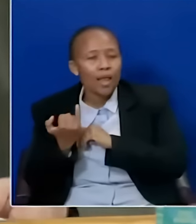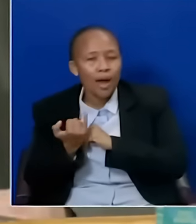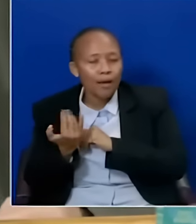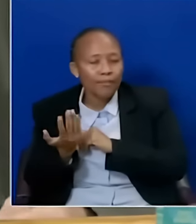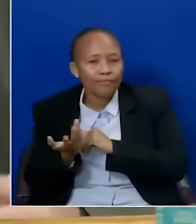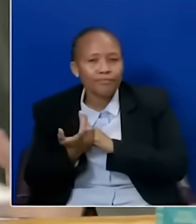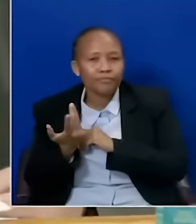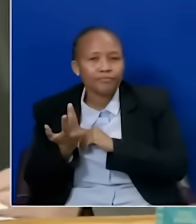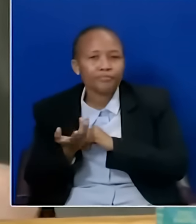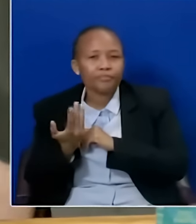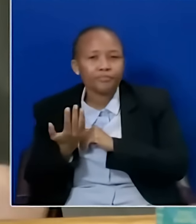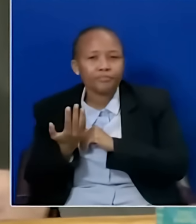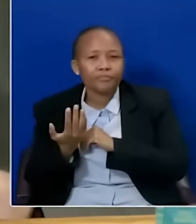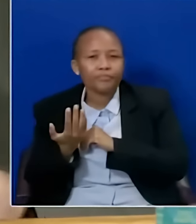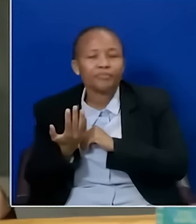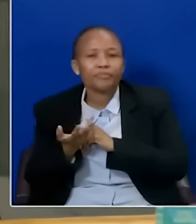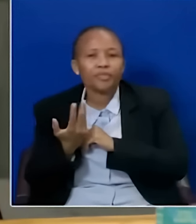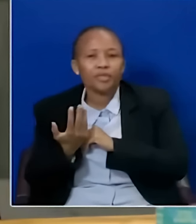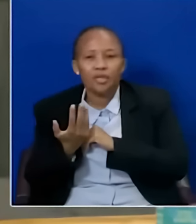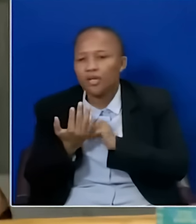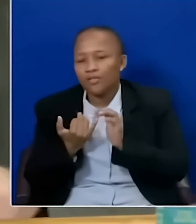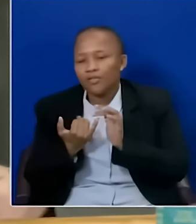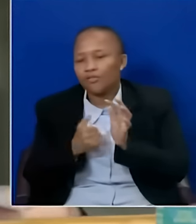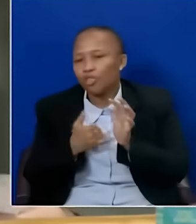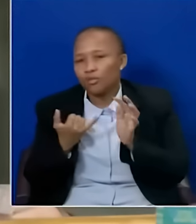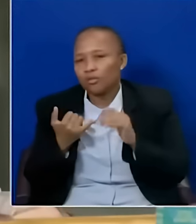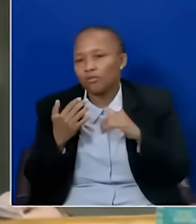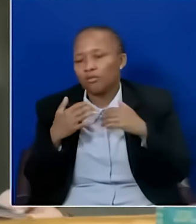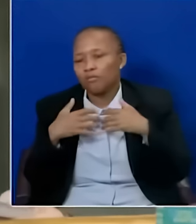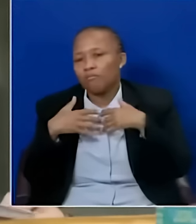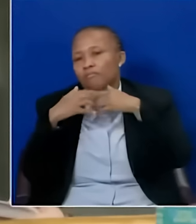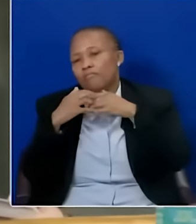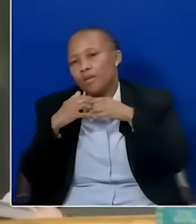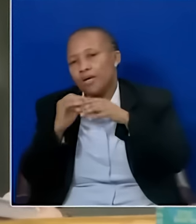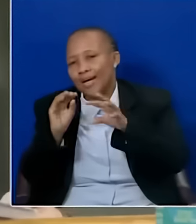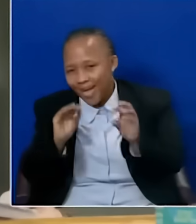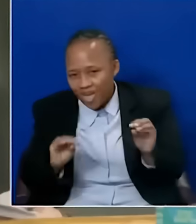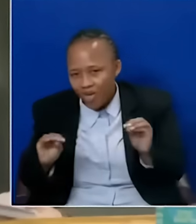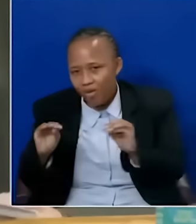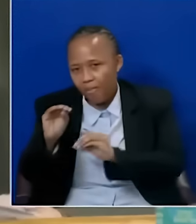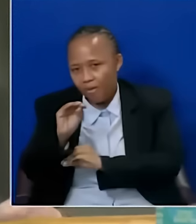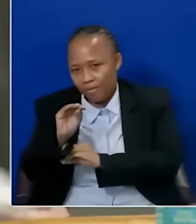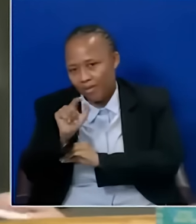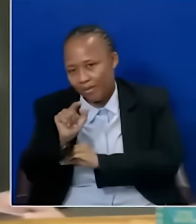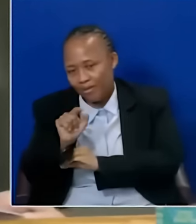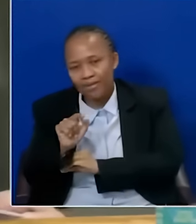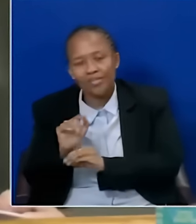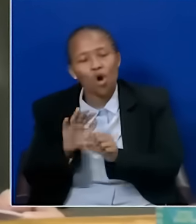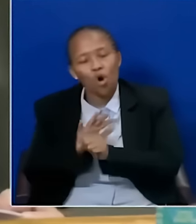essentially just created a replacement page or deposed to a whole new affidavit. Why would you do,